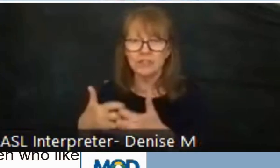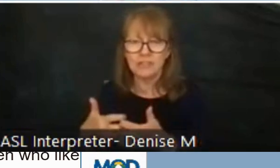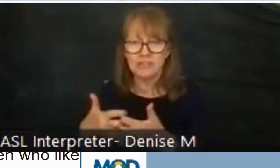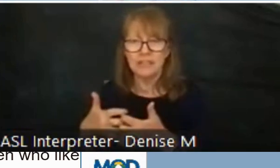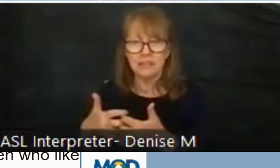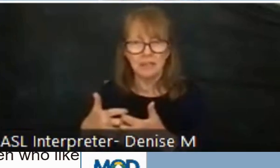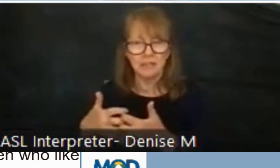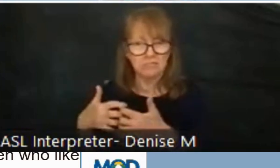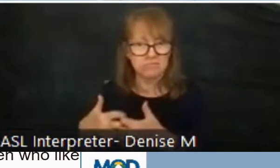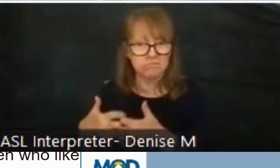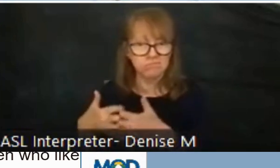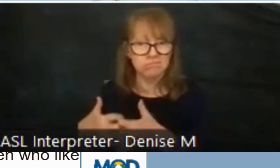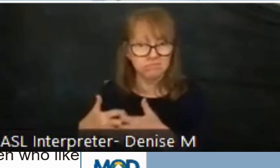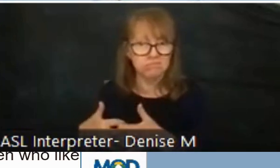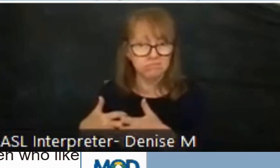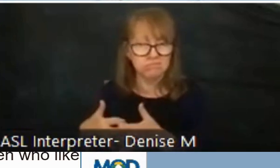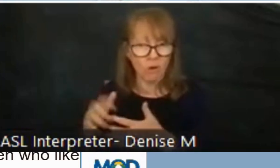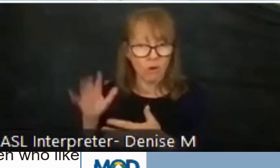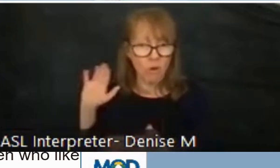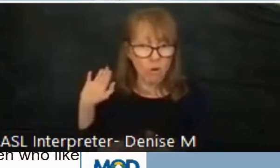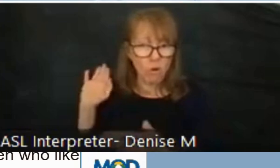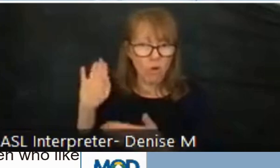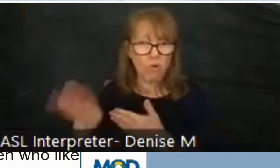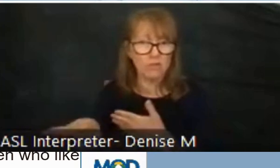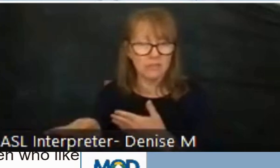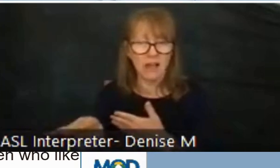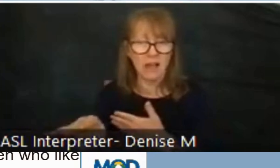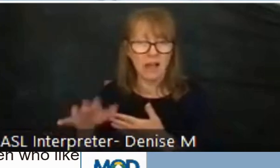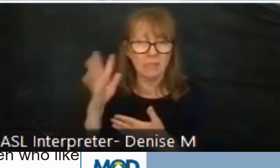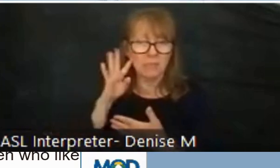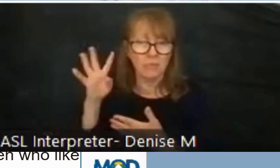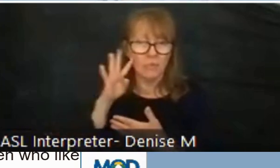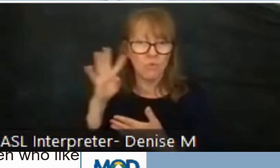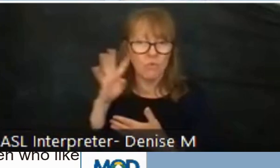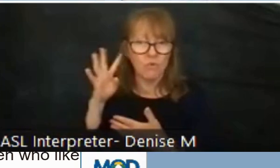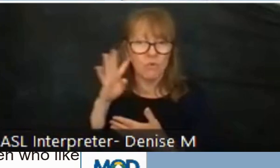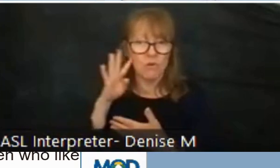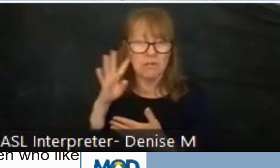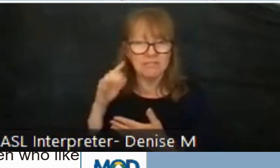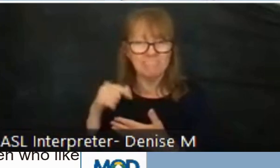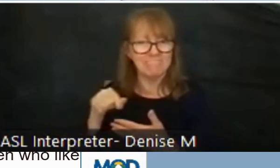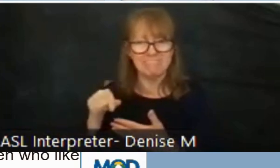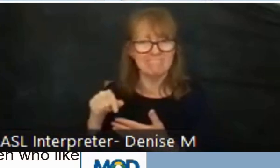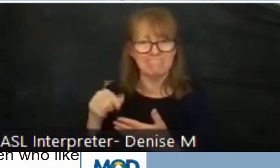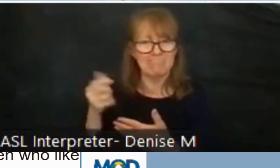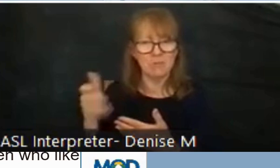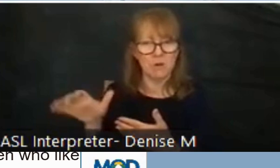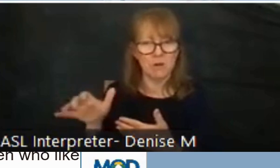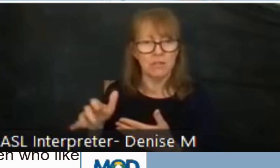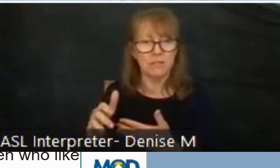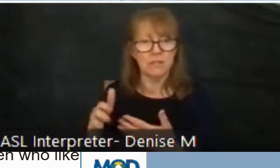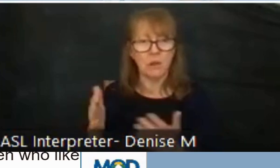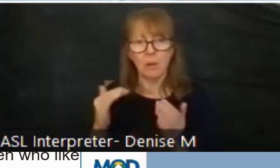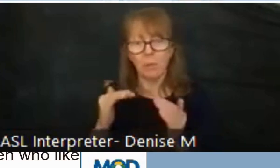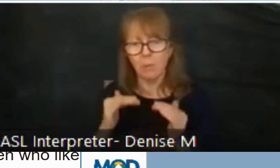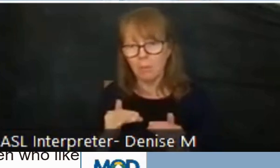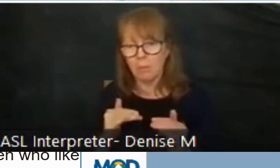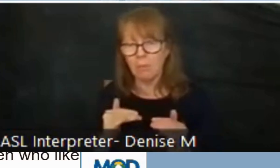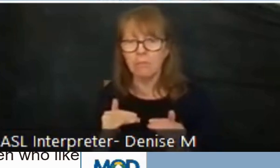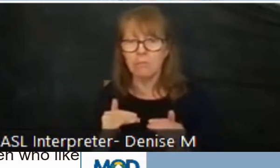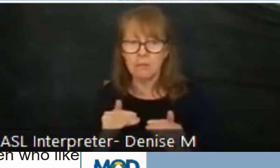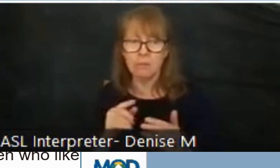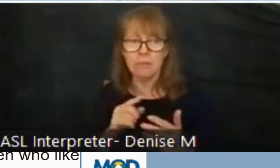all the time and always have white noise going on. So maybe he thinks about asking for some of